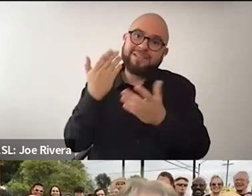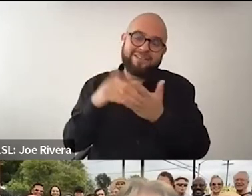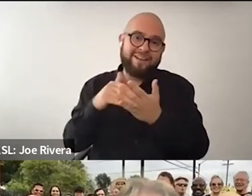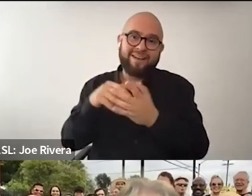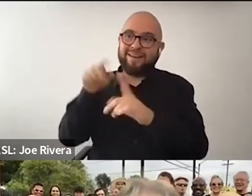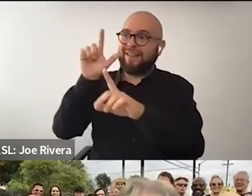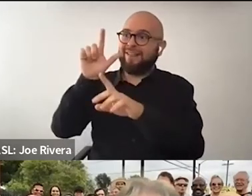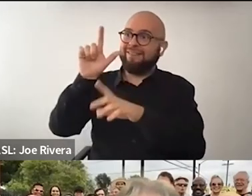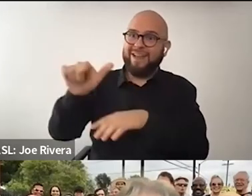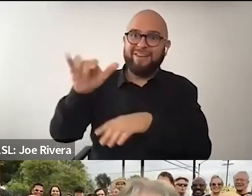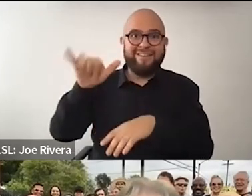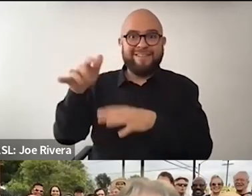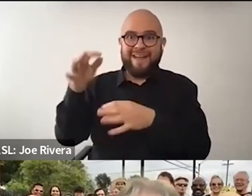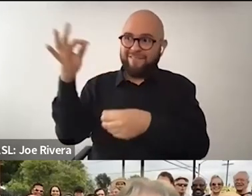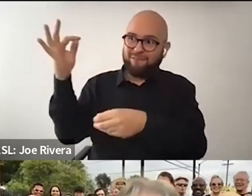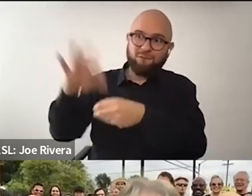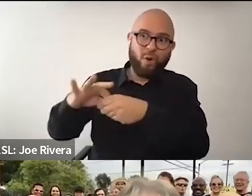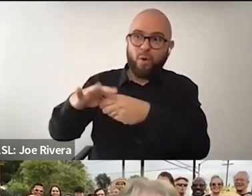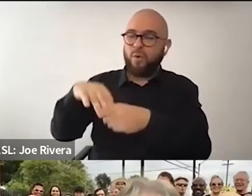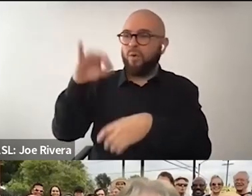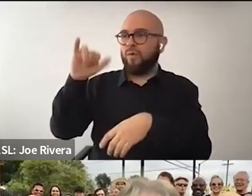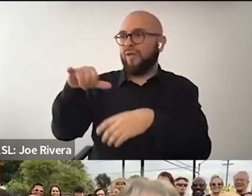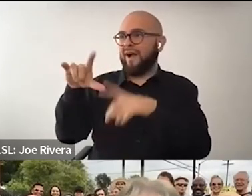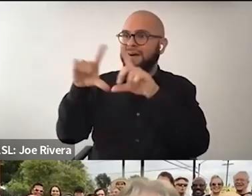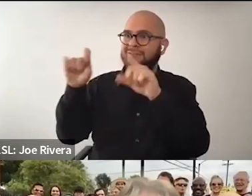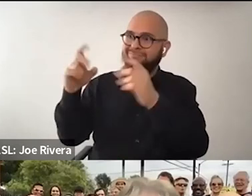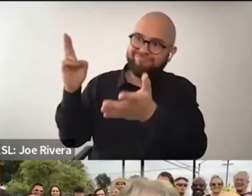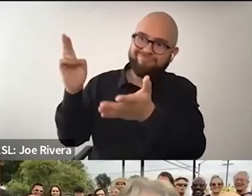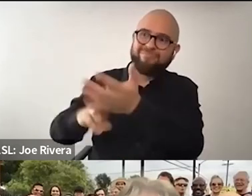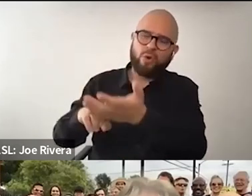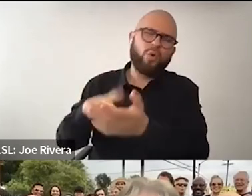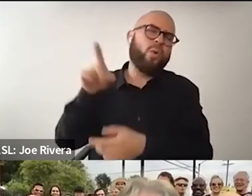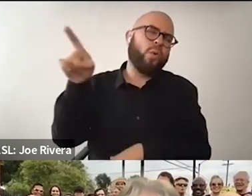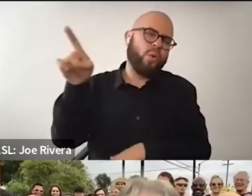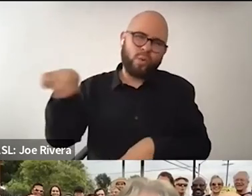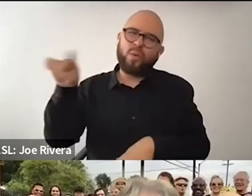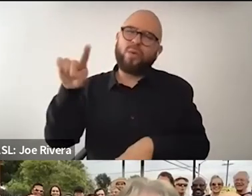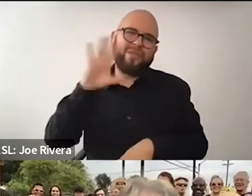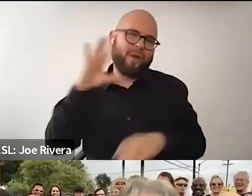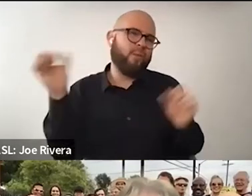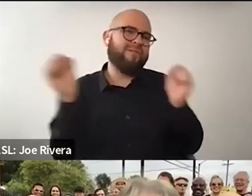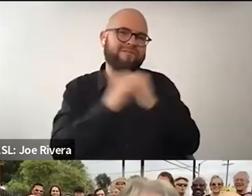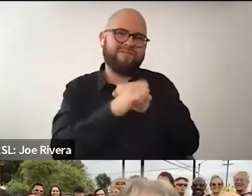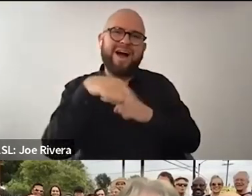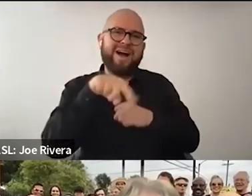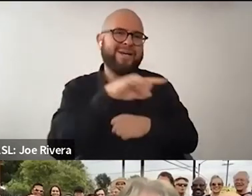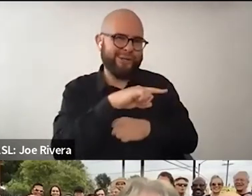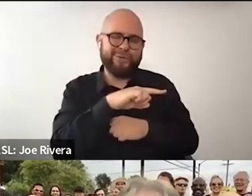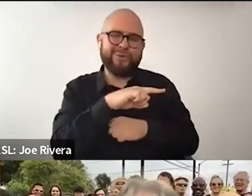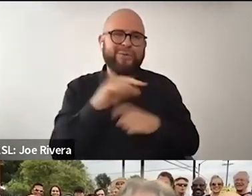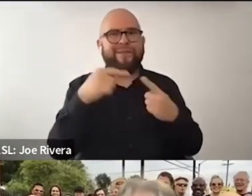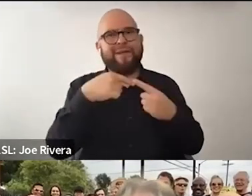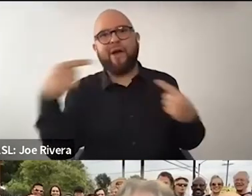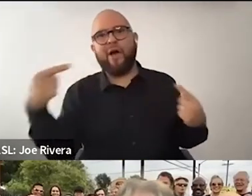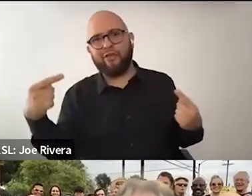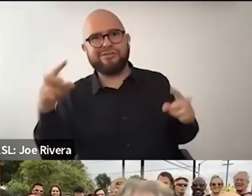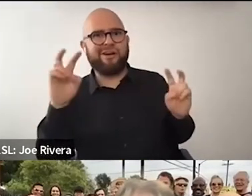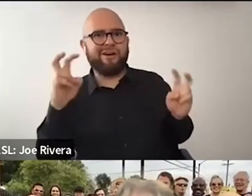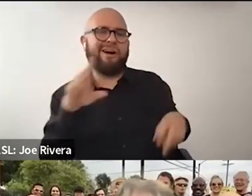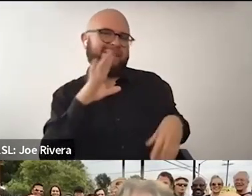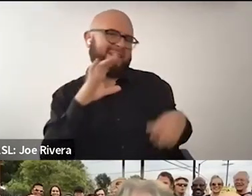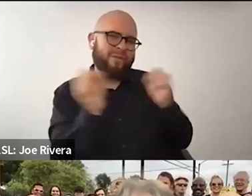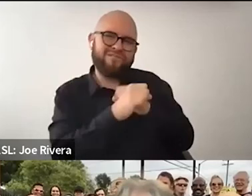going to get a ton of pushback from the other side. So I love what Amy said too about telling people realistic, and no one wants to be the first